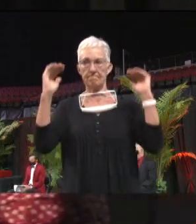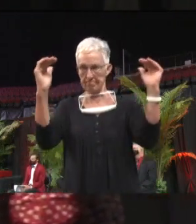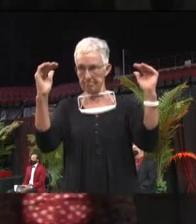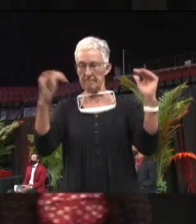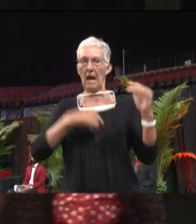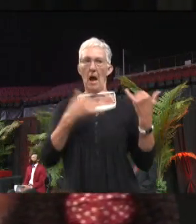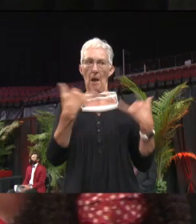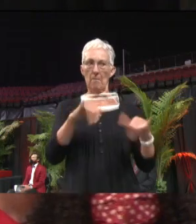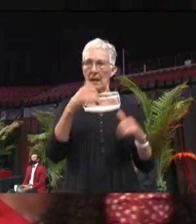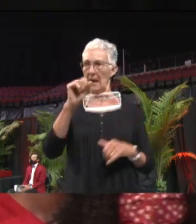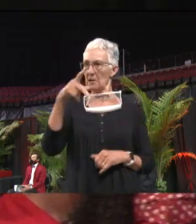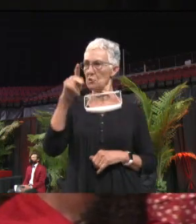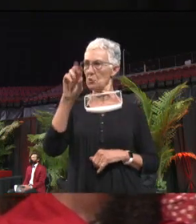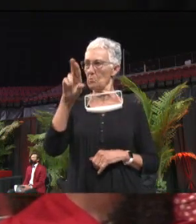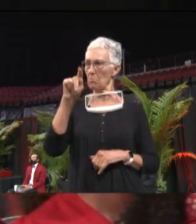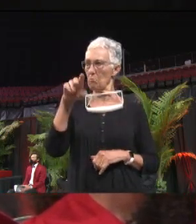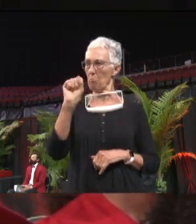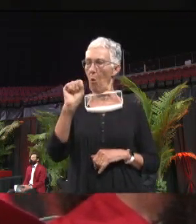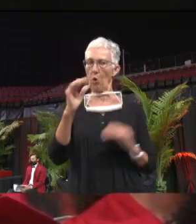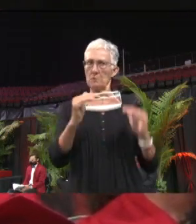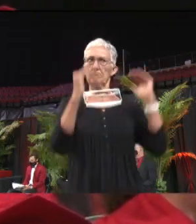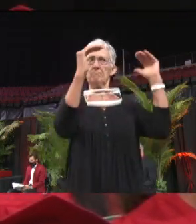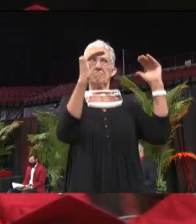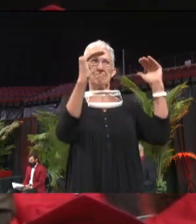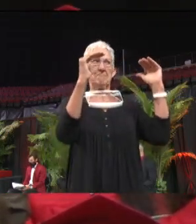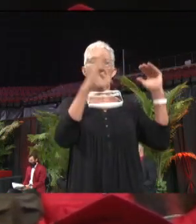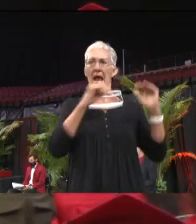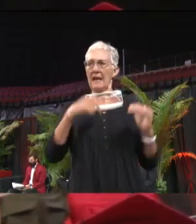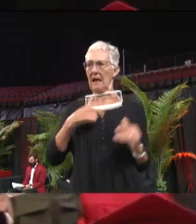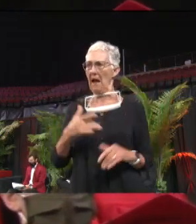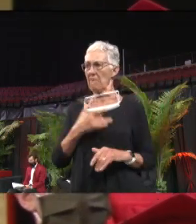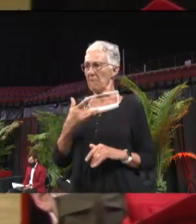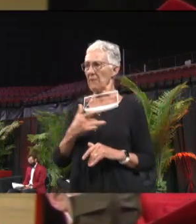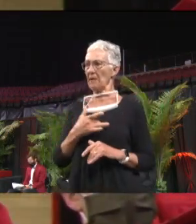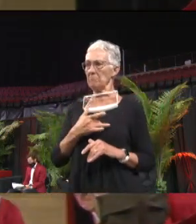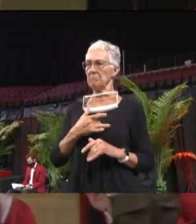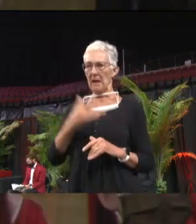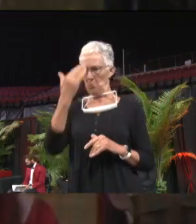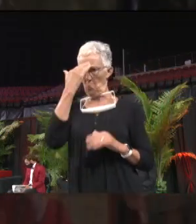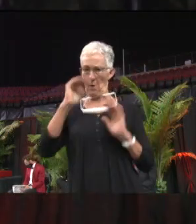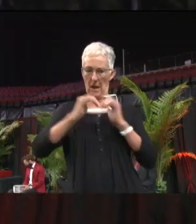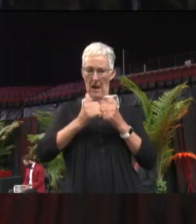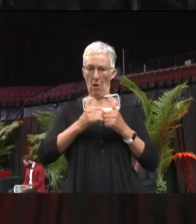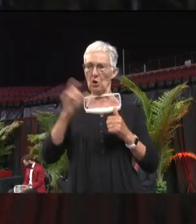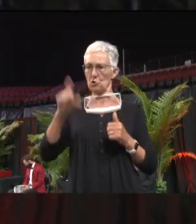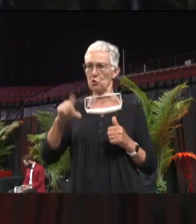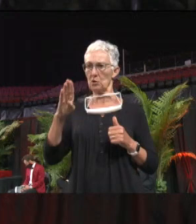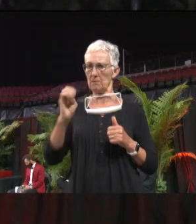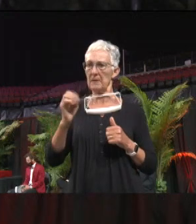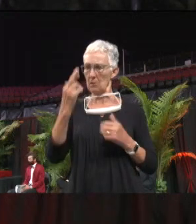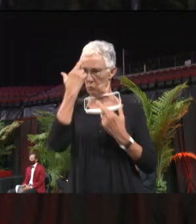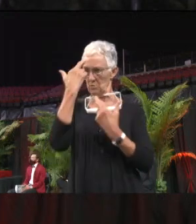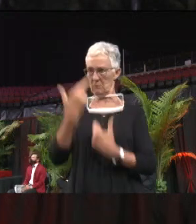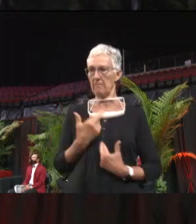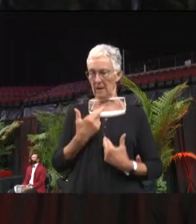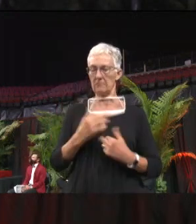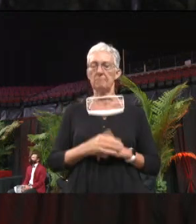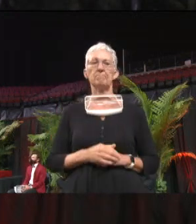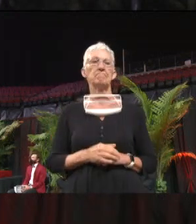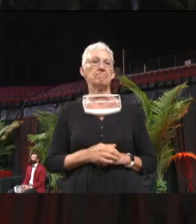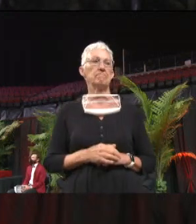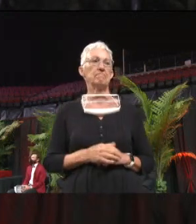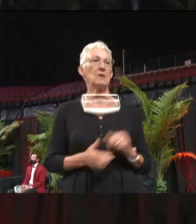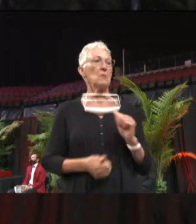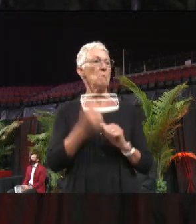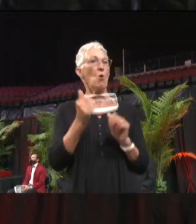at the next level, and very importantly, it has shown me the expectations of how I should be treated. The most valuable thing that being a Link has